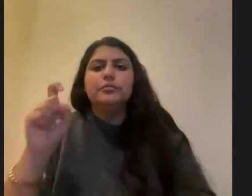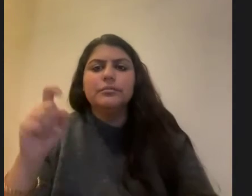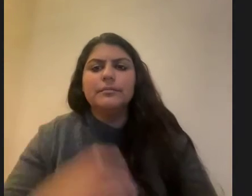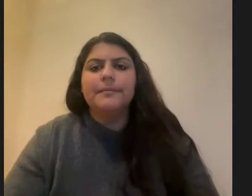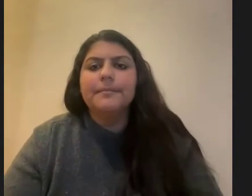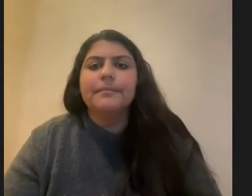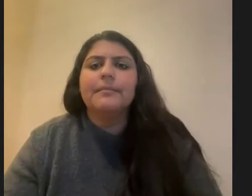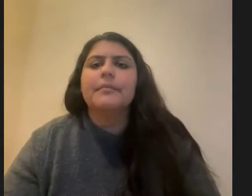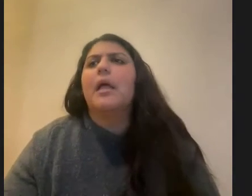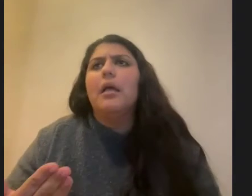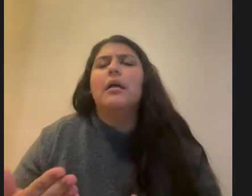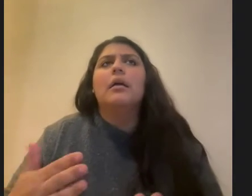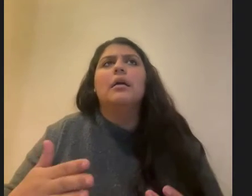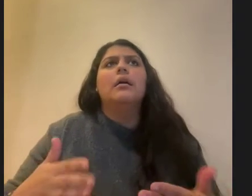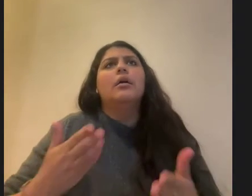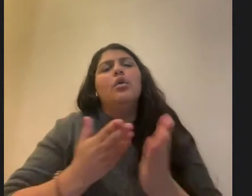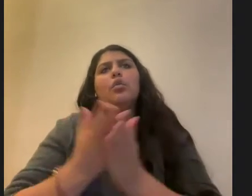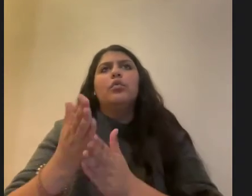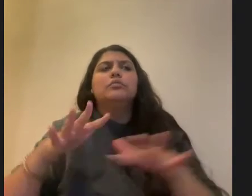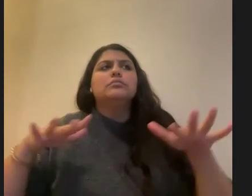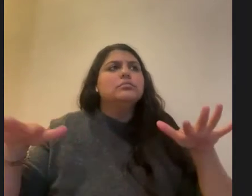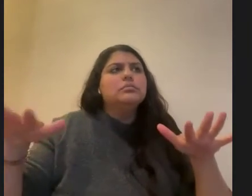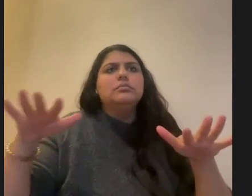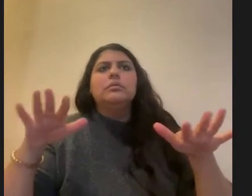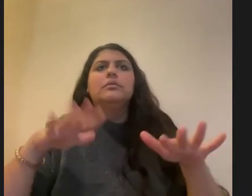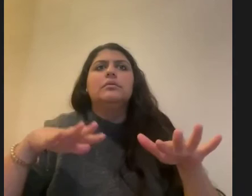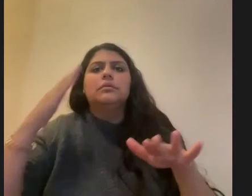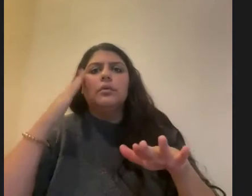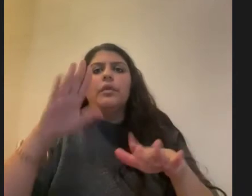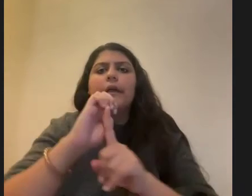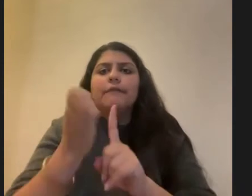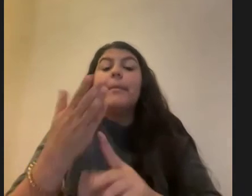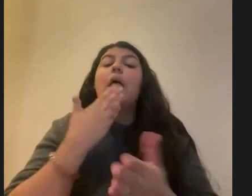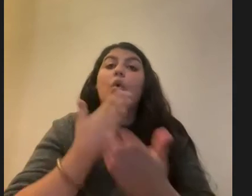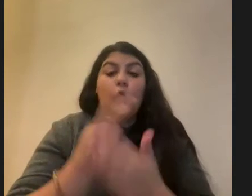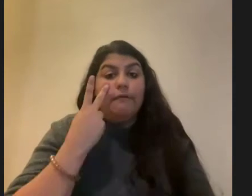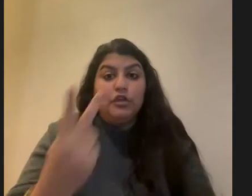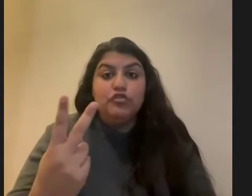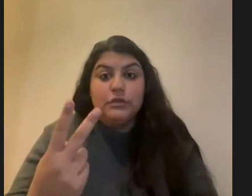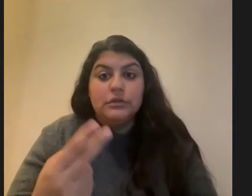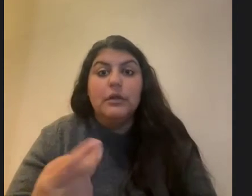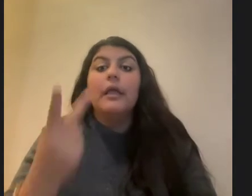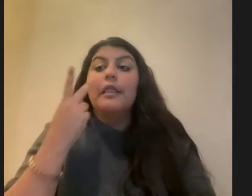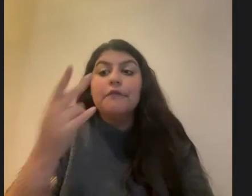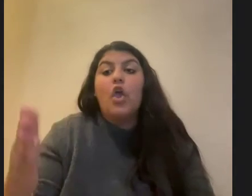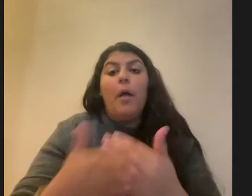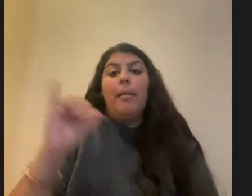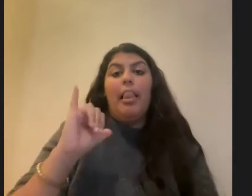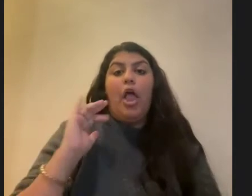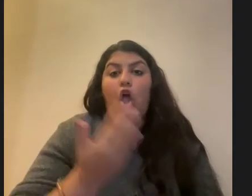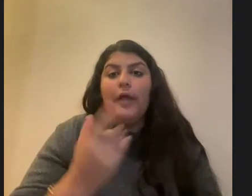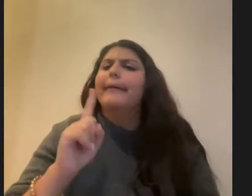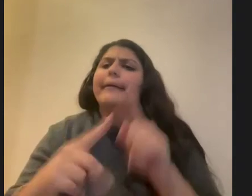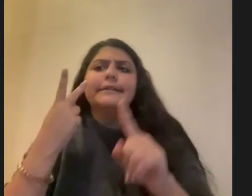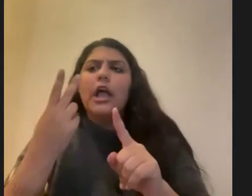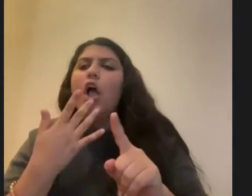Just like by sensing their environment. I mean, they do have really great vision. Like they have vision very comparable to ours, even though they can't see color.